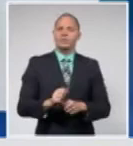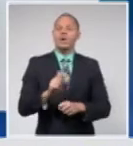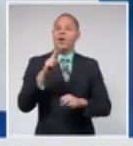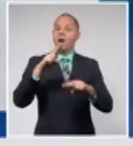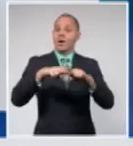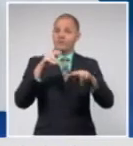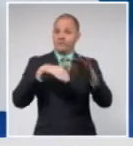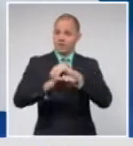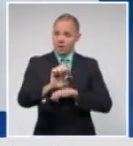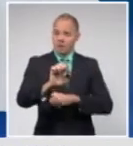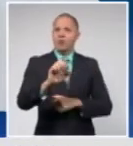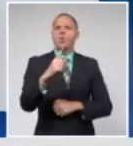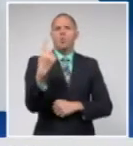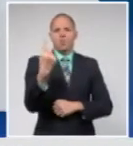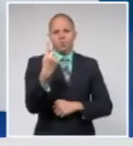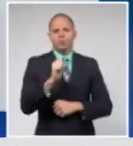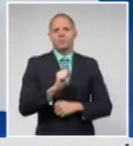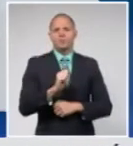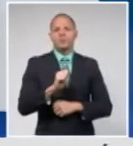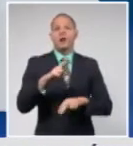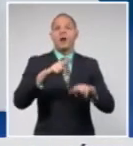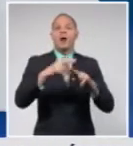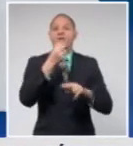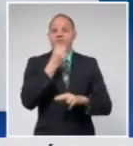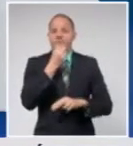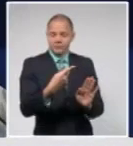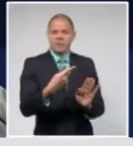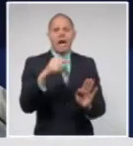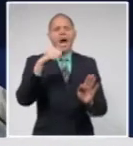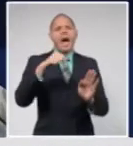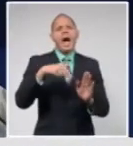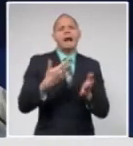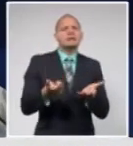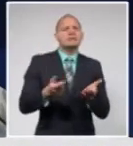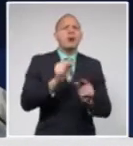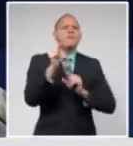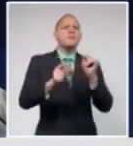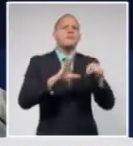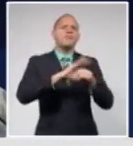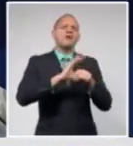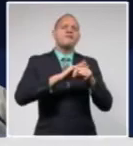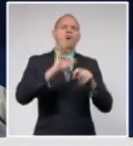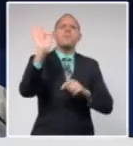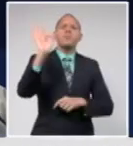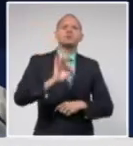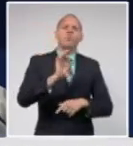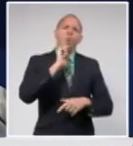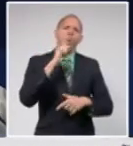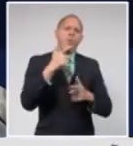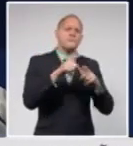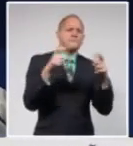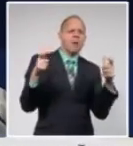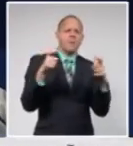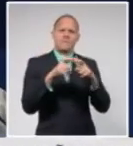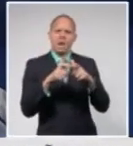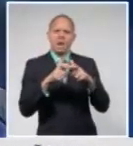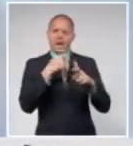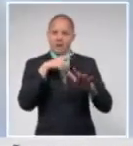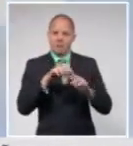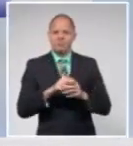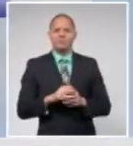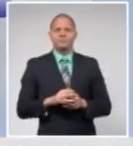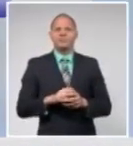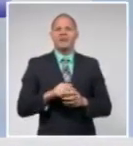cases. Therefore, Havana's confirmed rate per 100,000 inhabitants is the highest in the country,